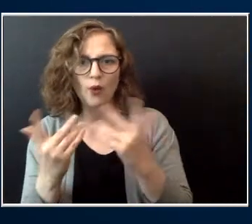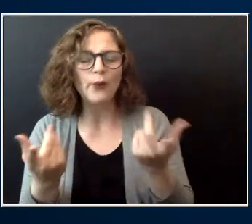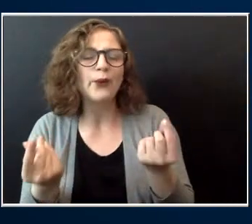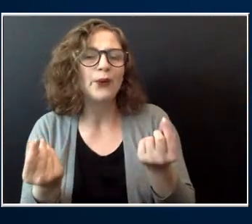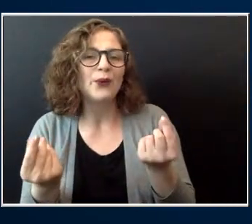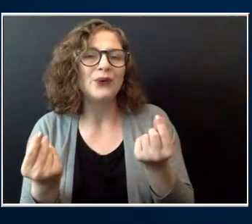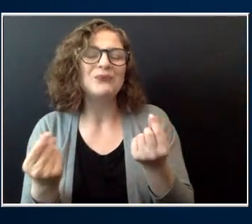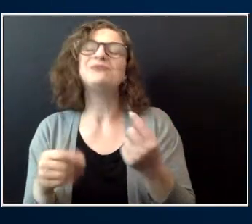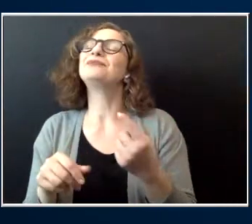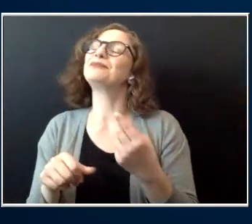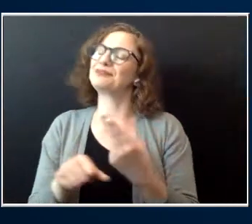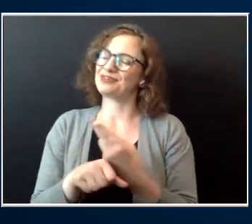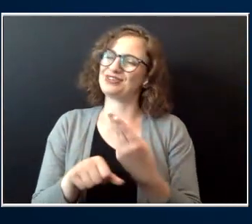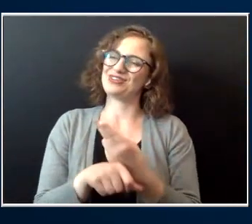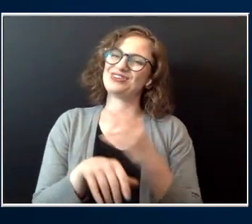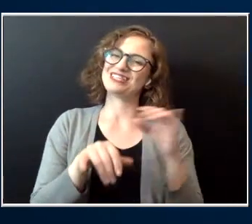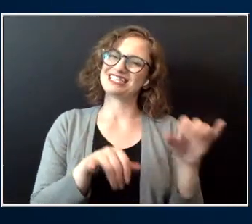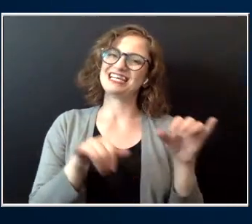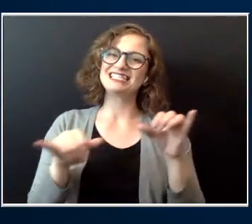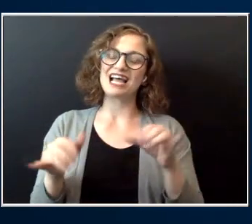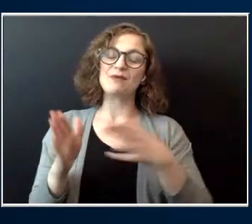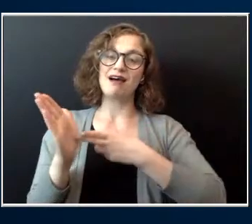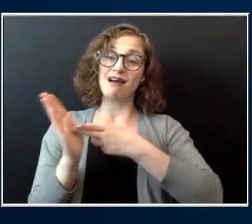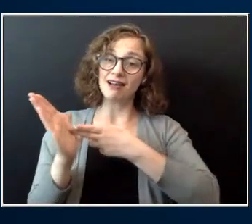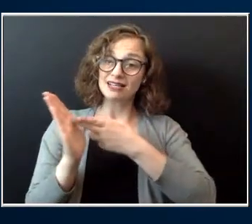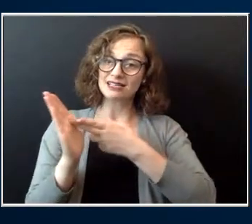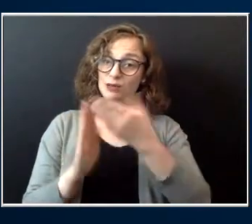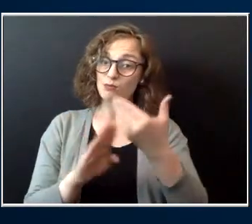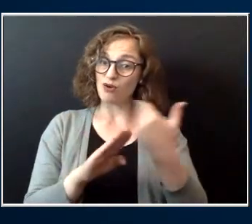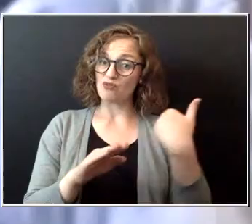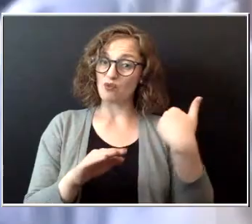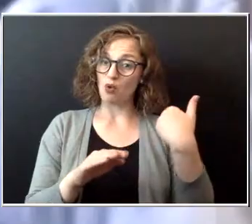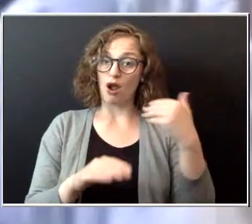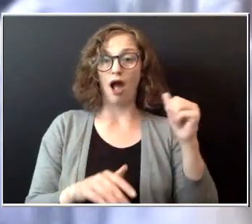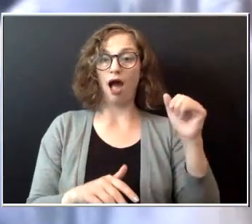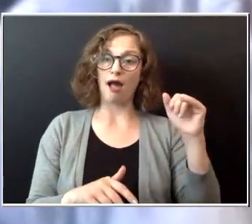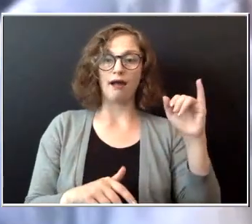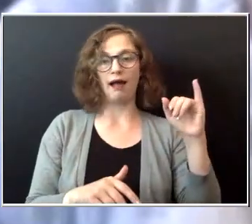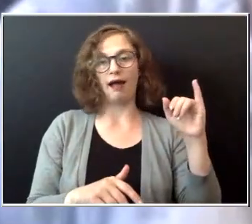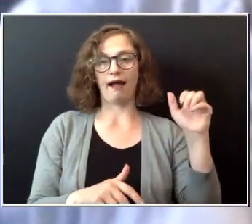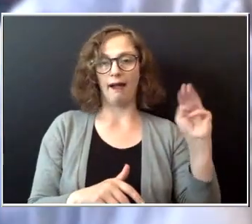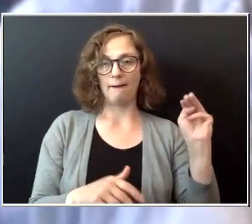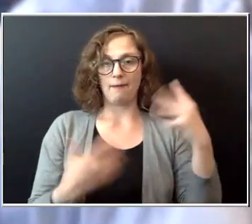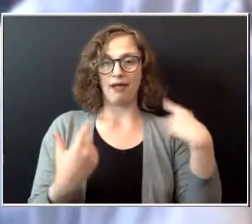the same, but honestly, before this program, he didn't go too